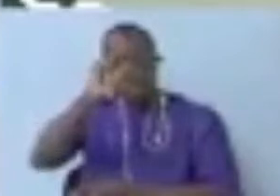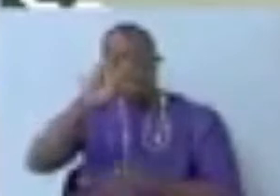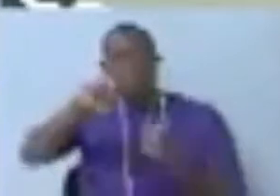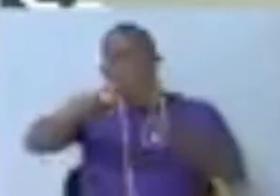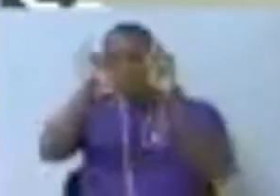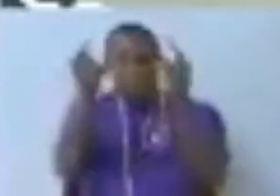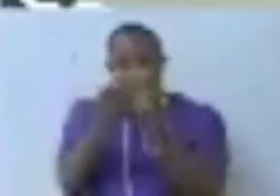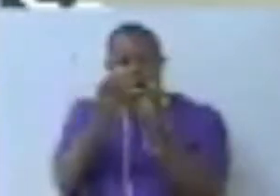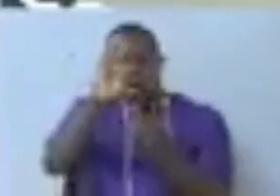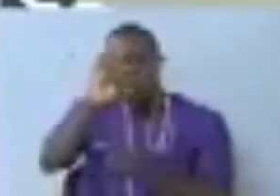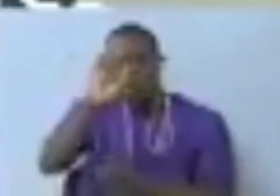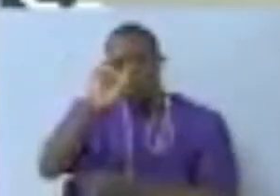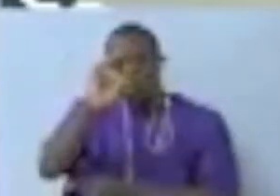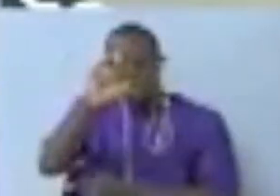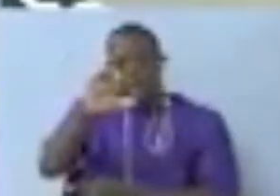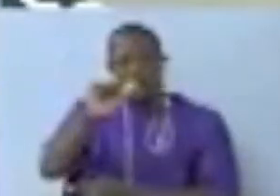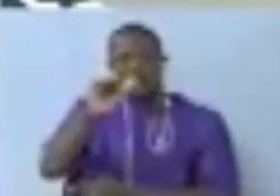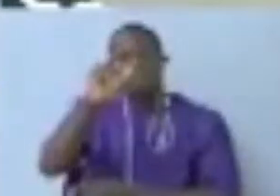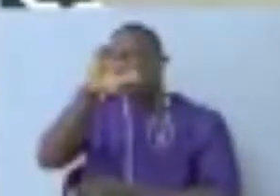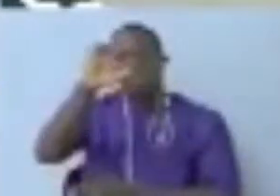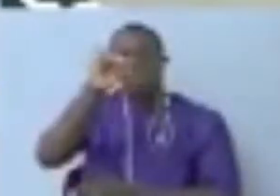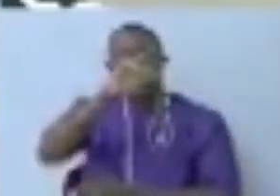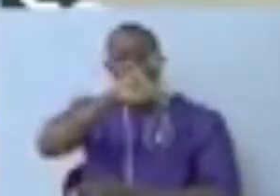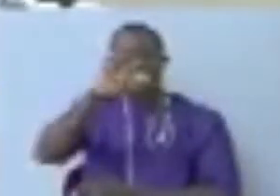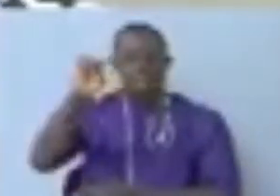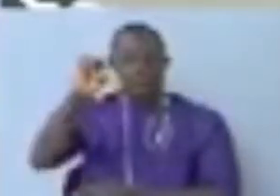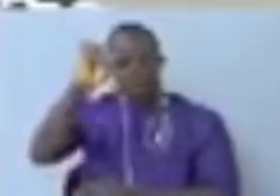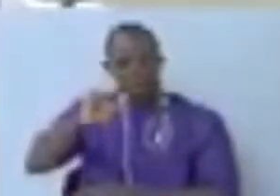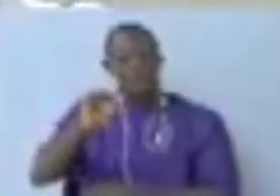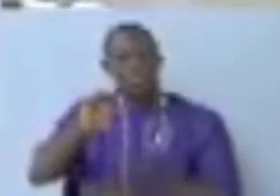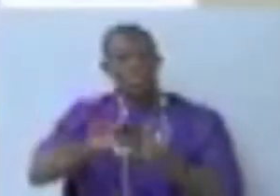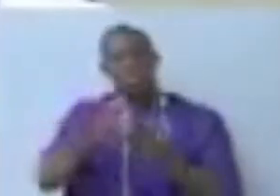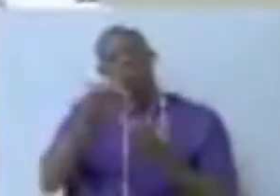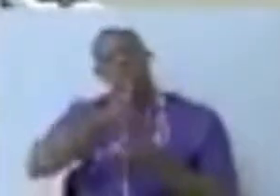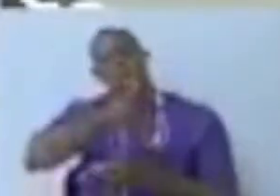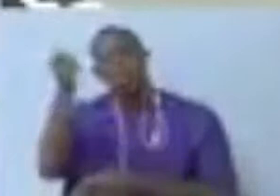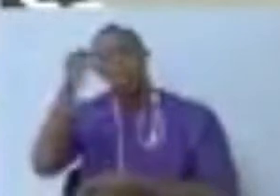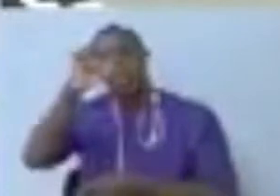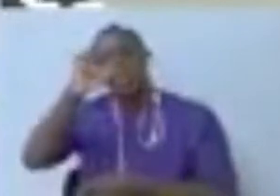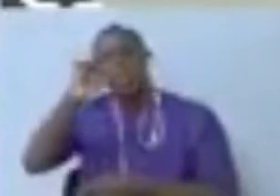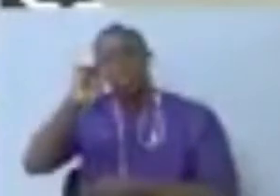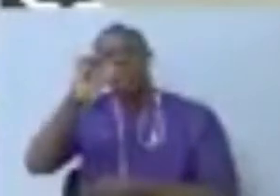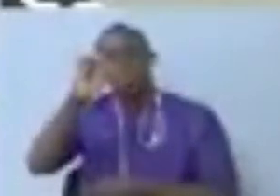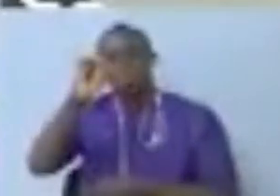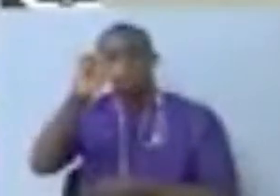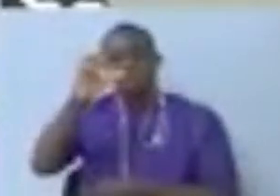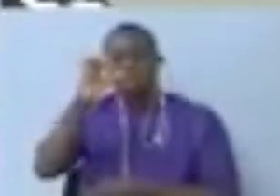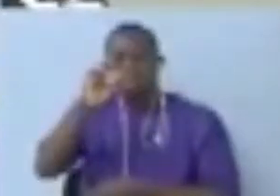Borakoli, Colonel Solo Bojang and team of junglers. Colonel Solo Bojang and Jonglers. Squad.